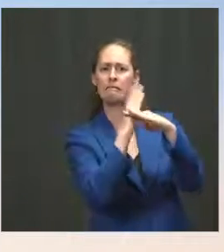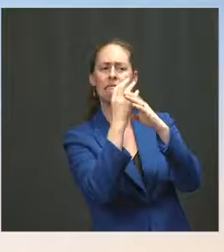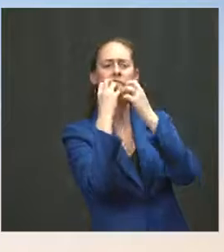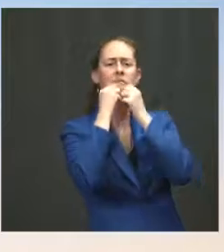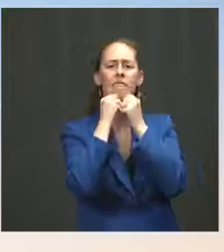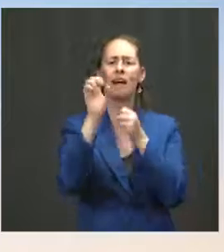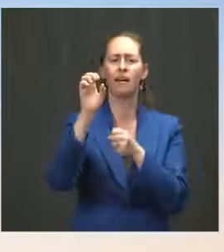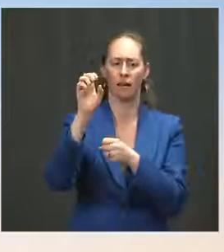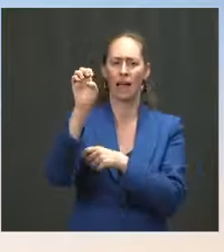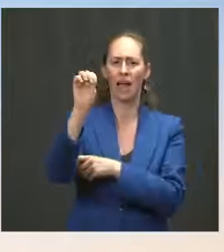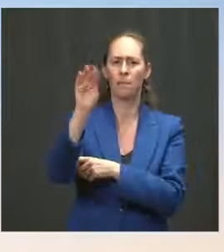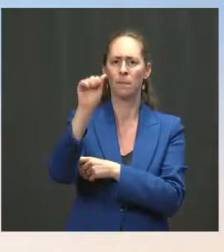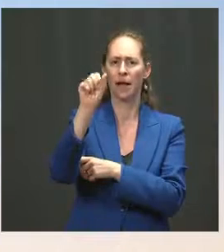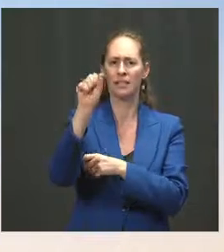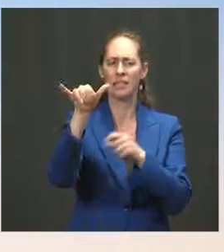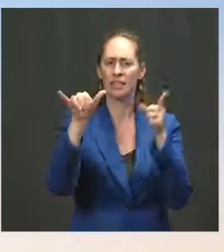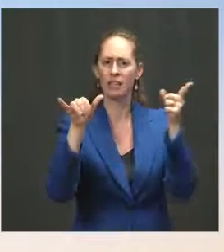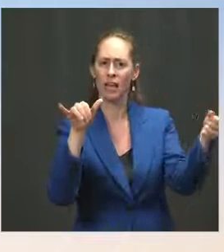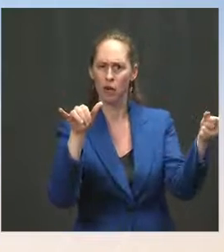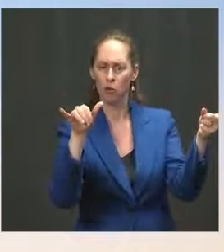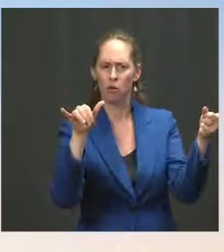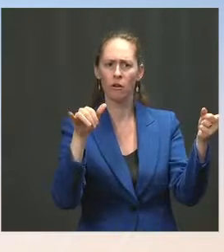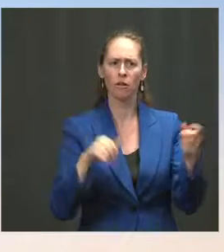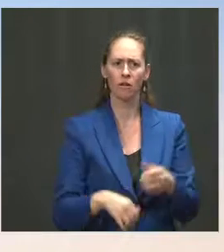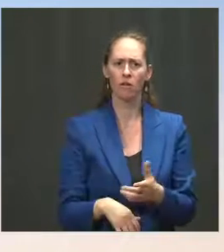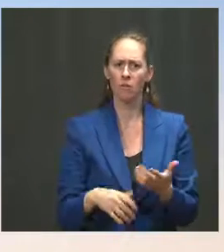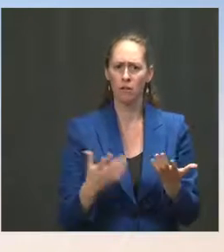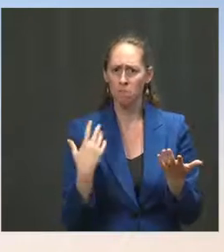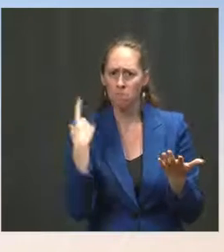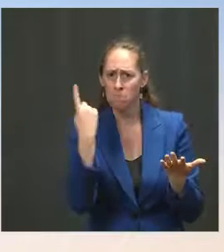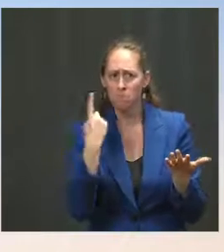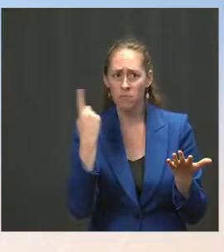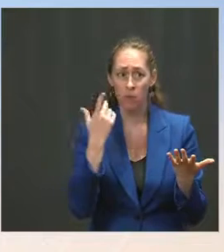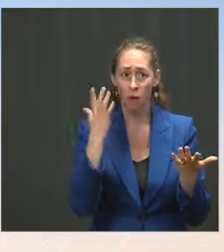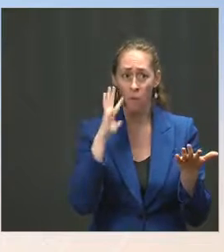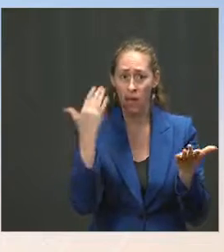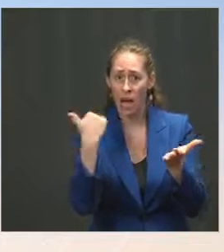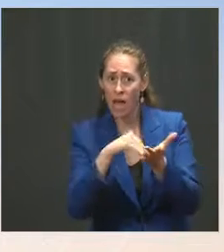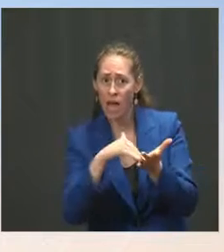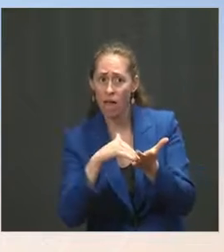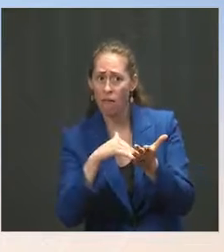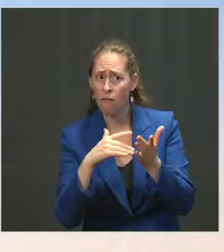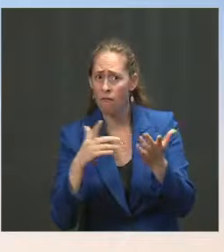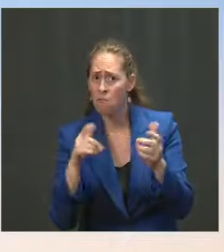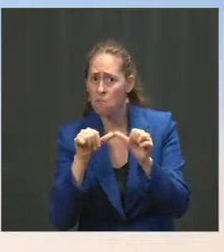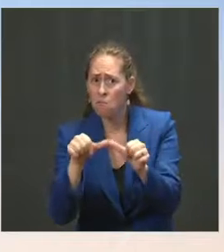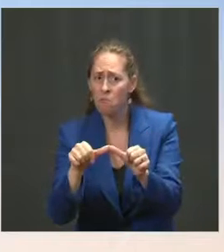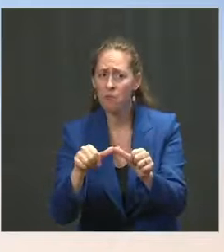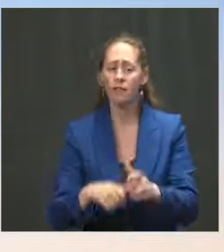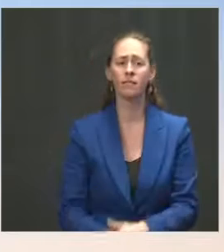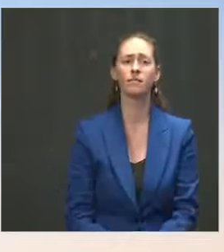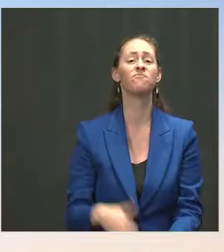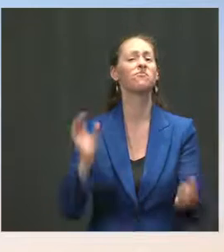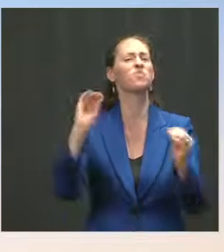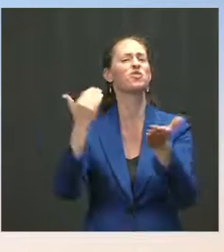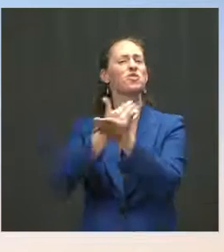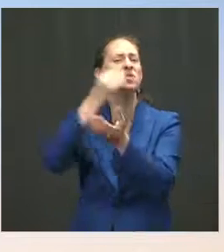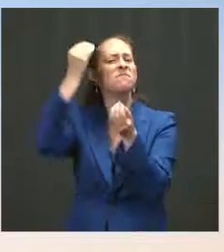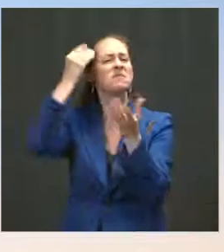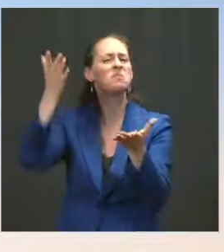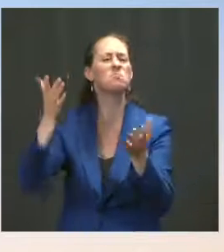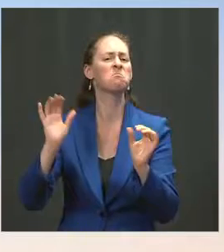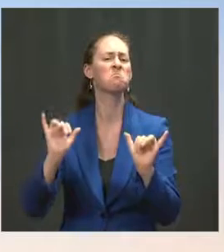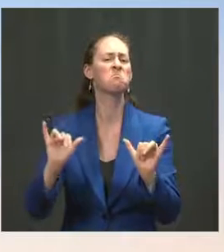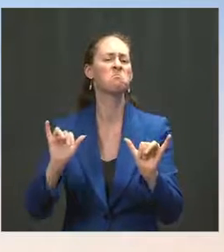looked at again to continue it, or what happens from there? I don't, it's a good question. I don't have any update on that for you at this point in time. I